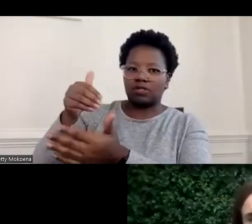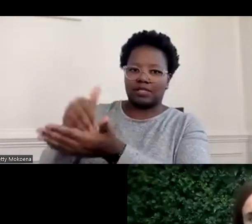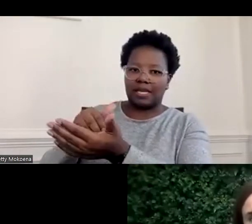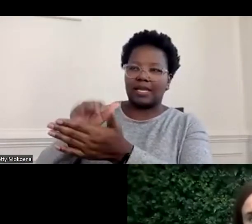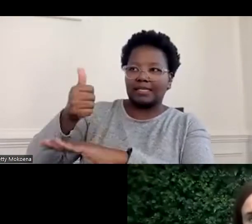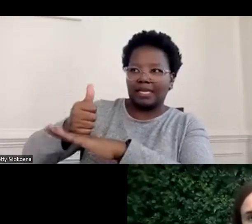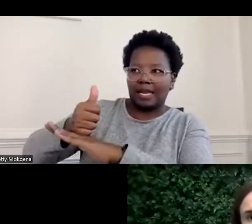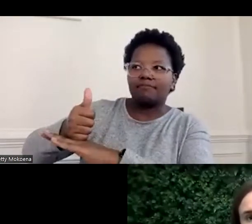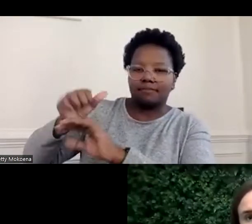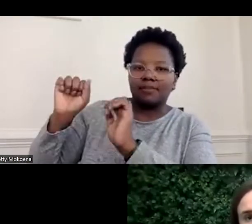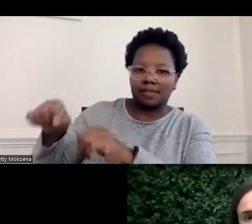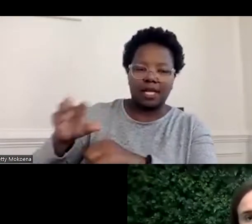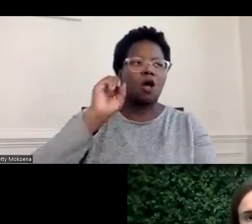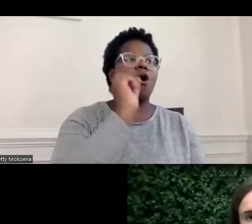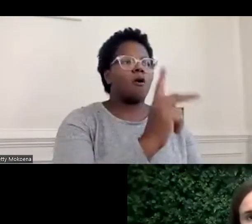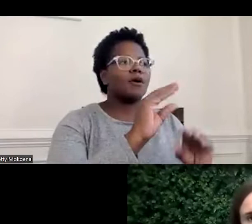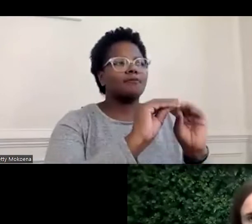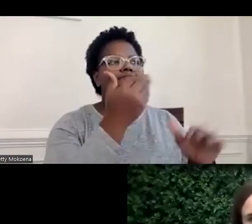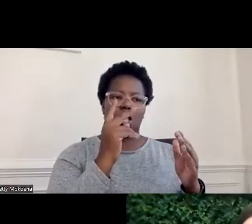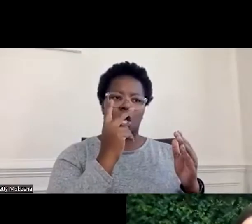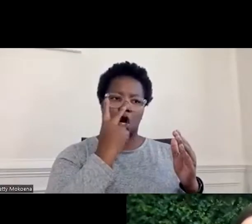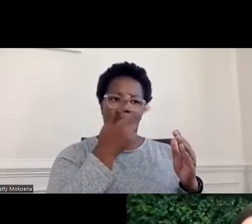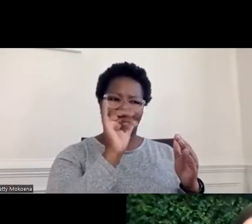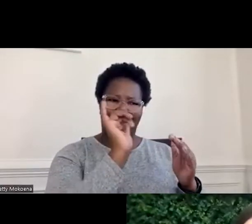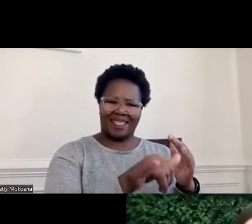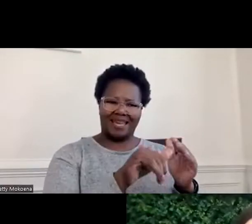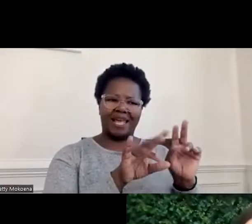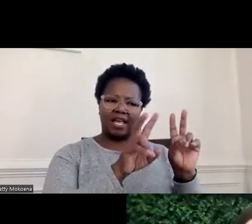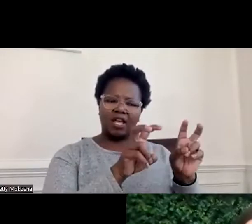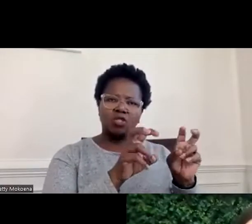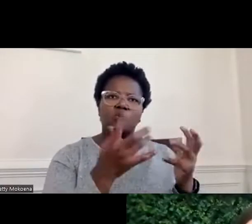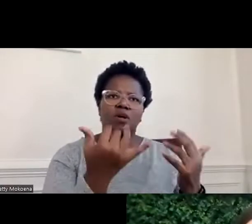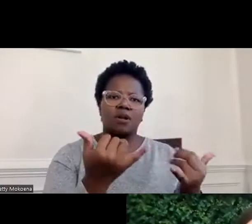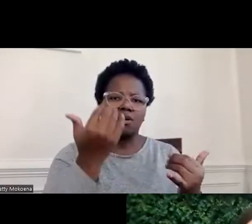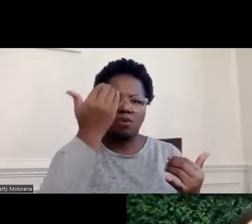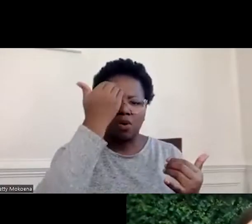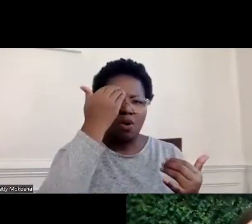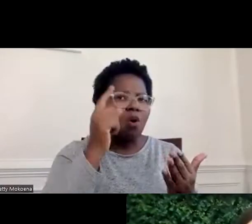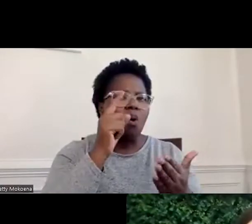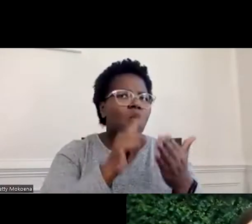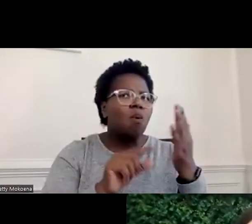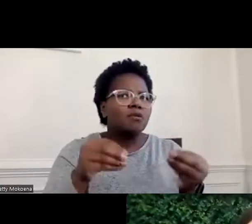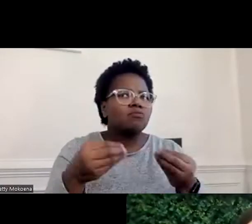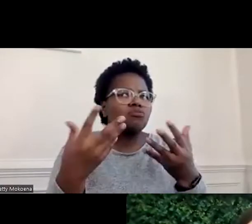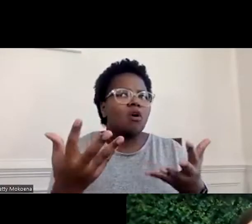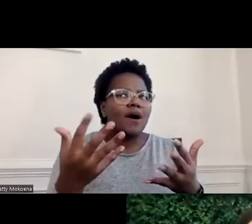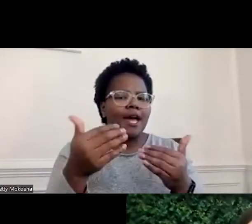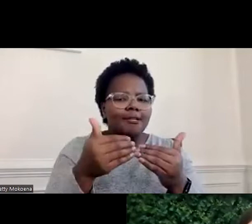up. Okay, great. Thank you. Mm-hmm. Well, what can providers anticipate in that